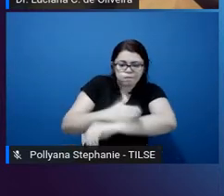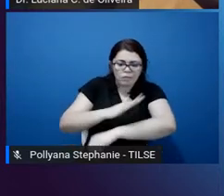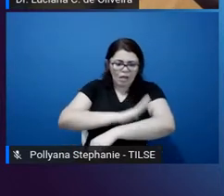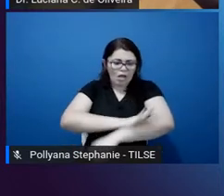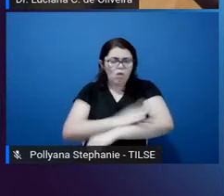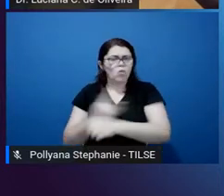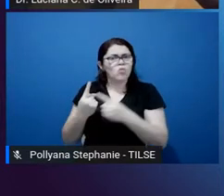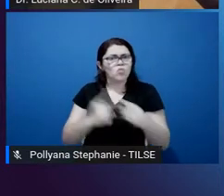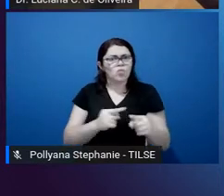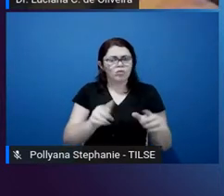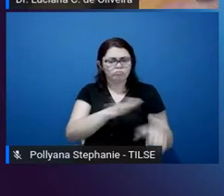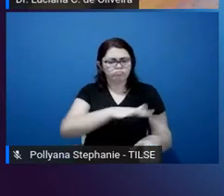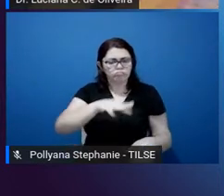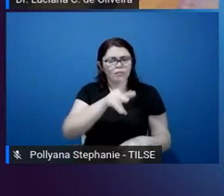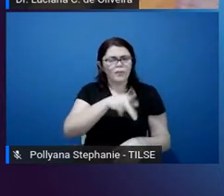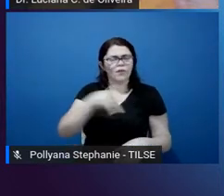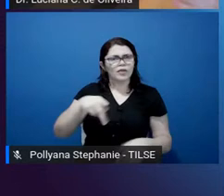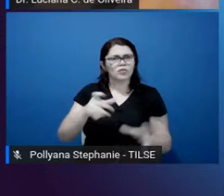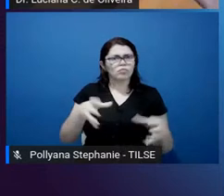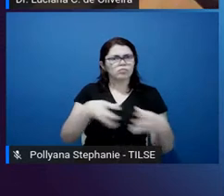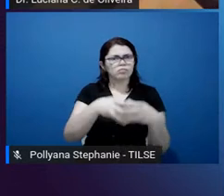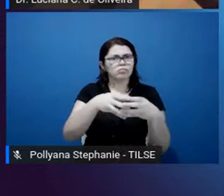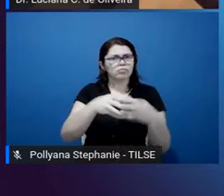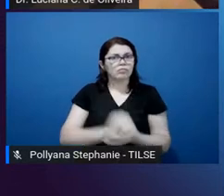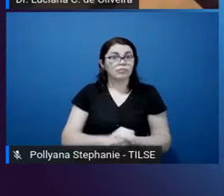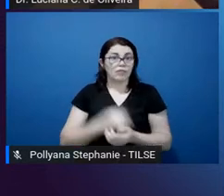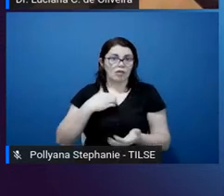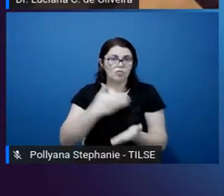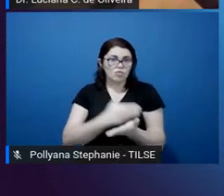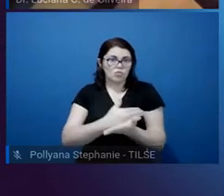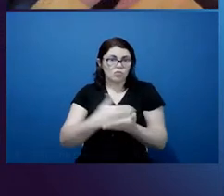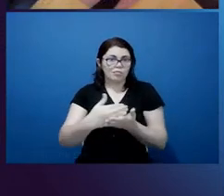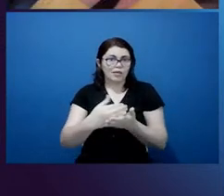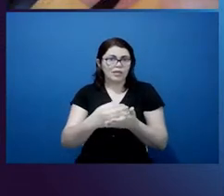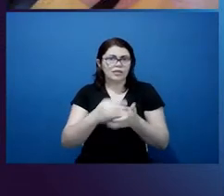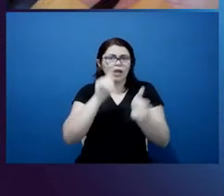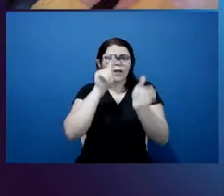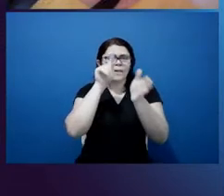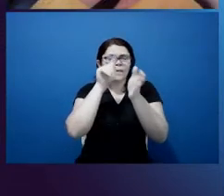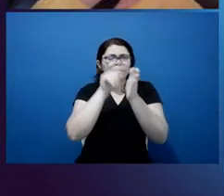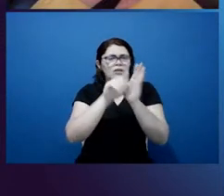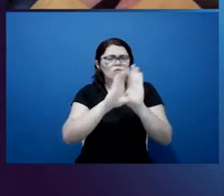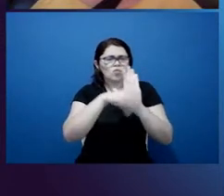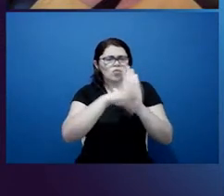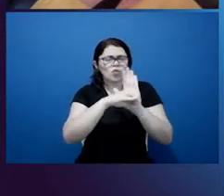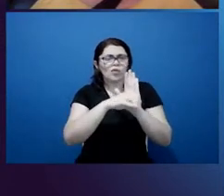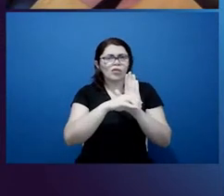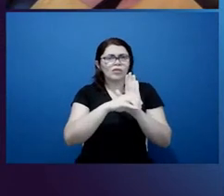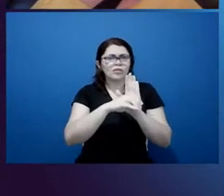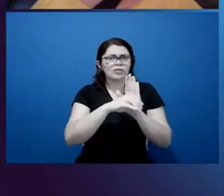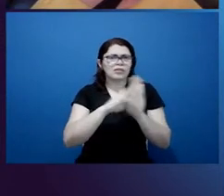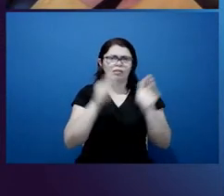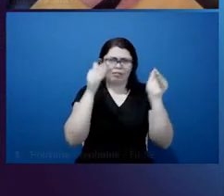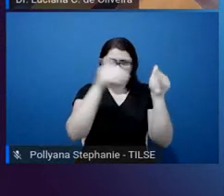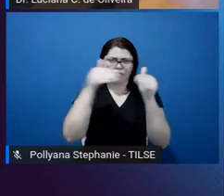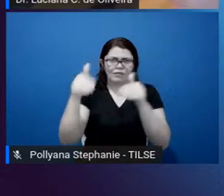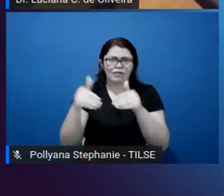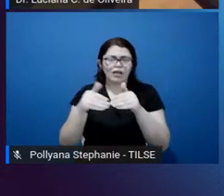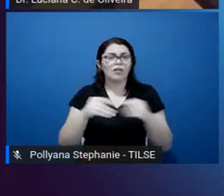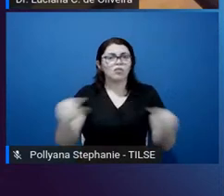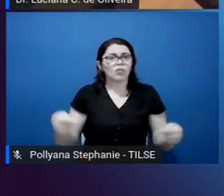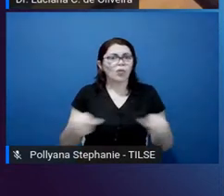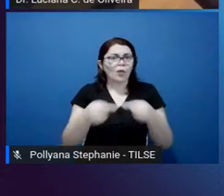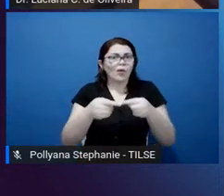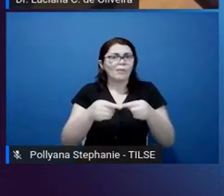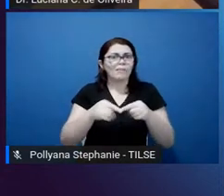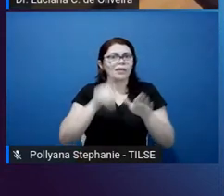teachers? So I'm going to start with some key concepts and also addressing this question: